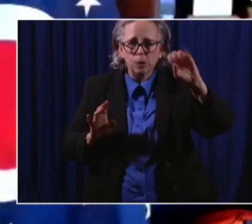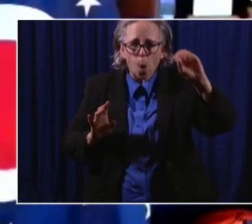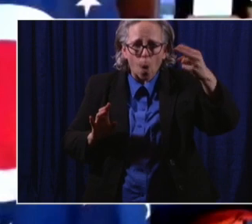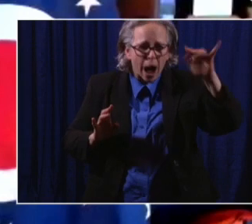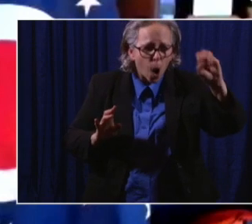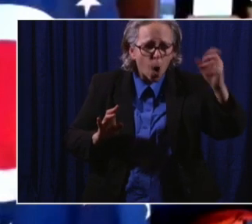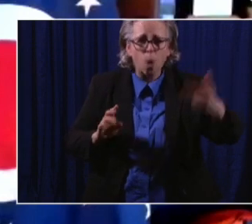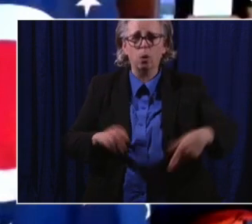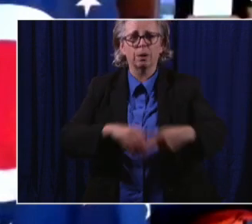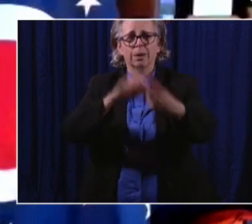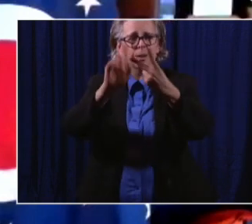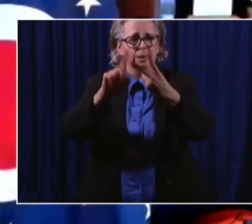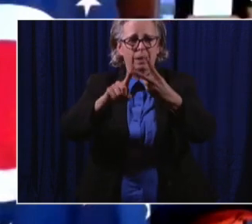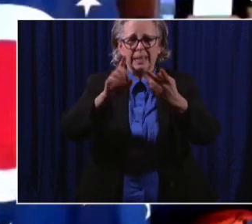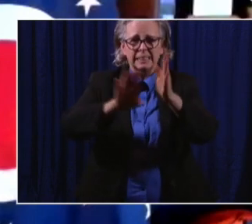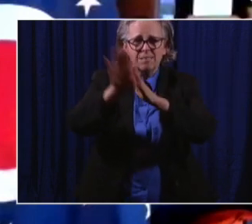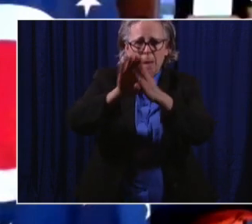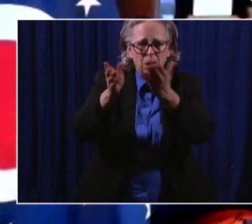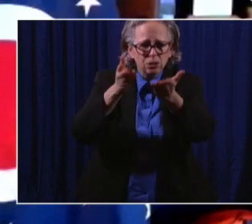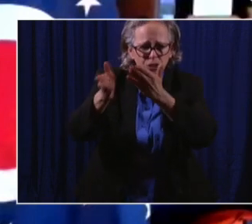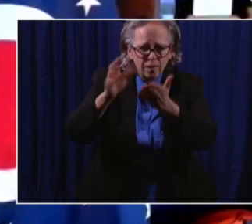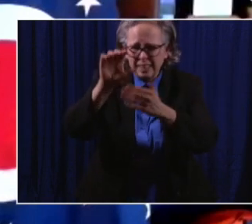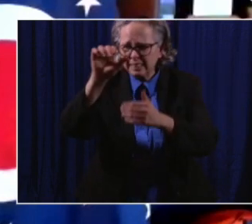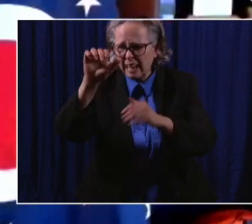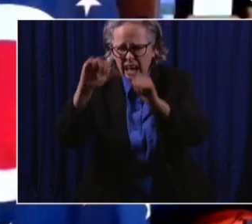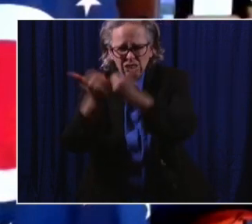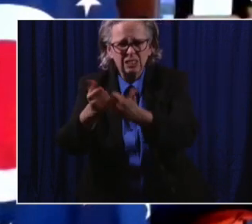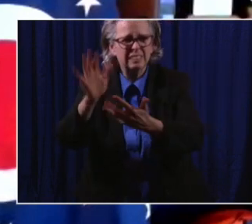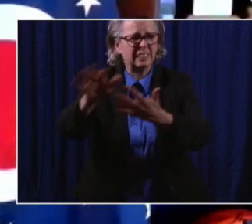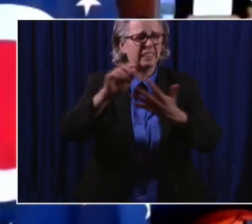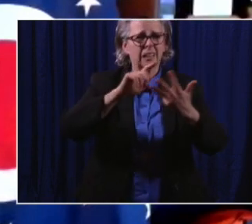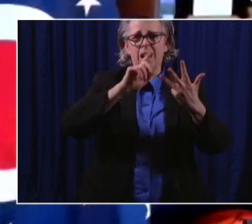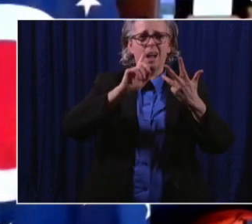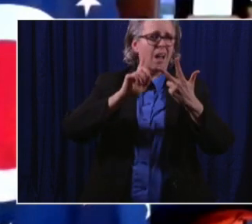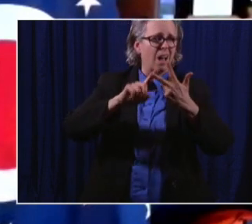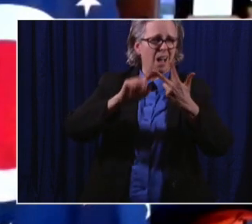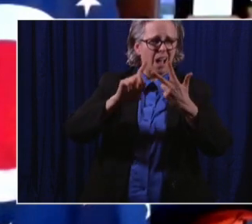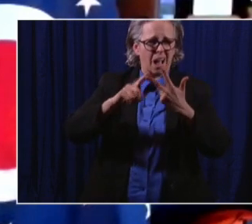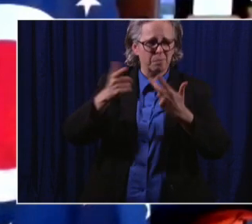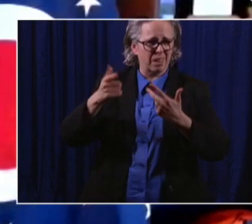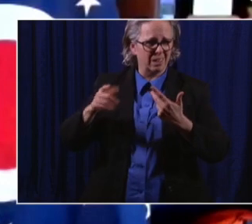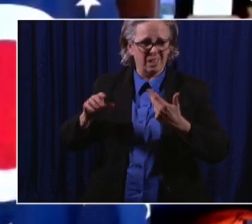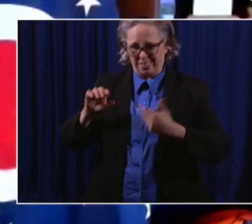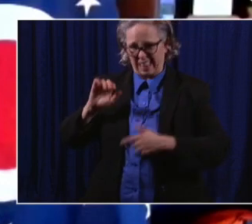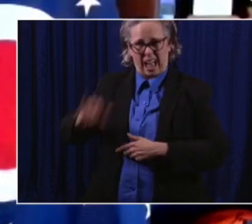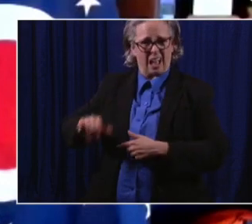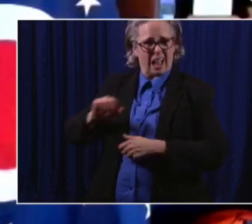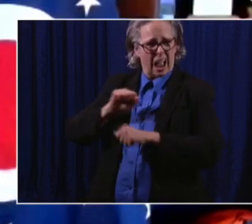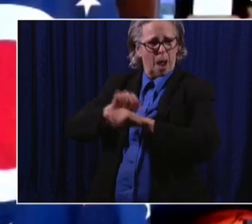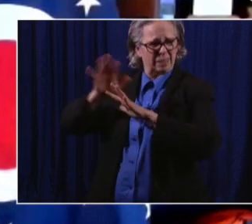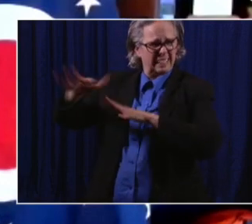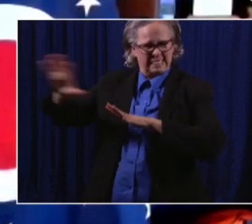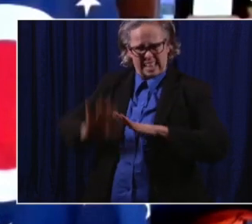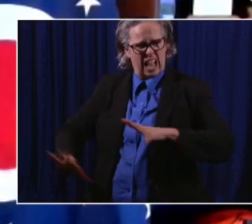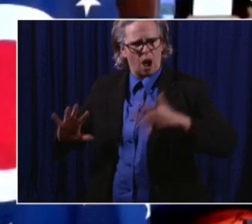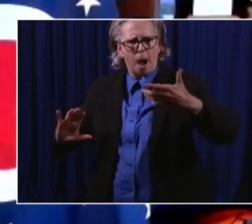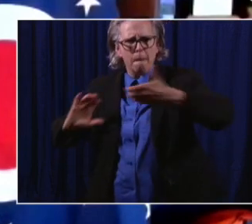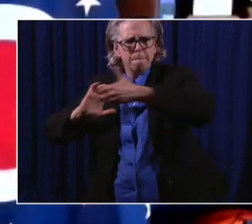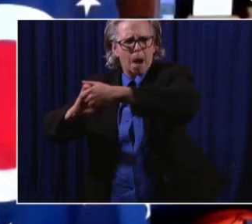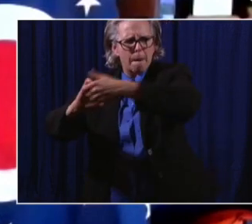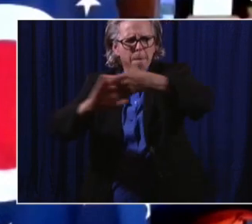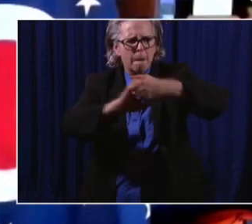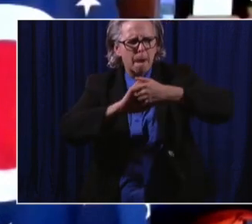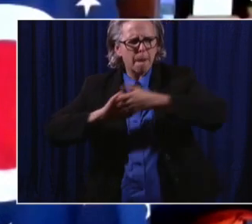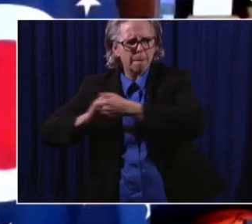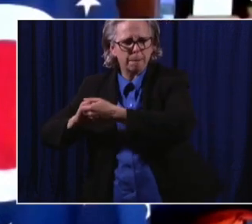Agency, the Ohio Valley Regional Development Commission, Appalachian Growth Capital, and Jackson County Job and Family Services for helping get this